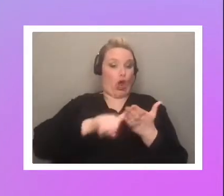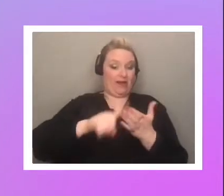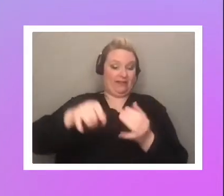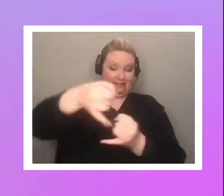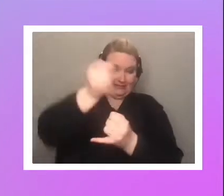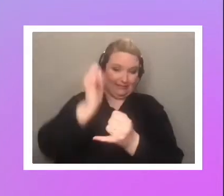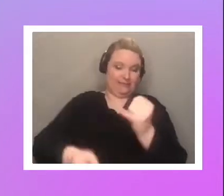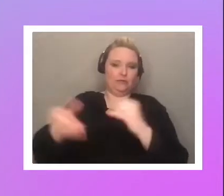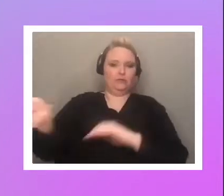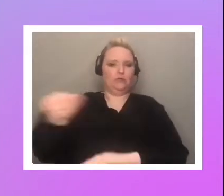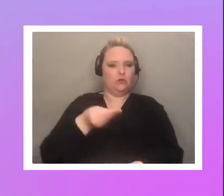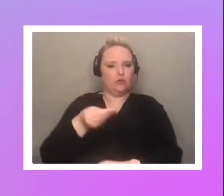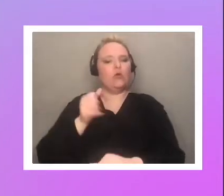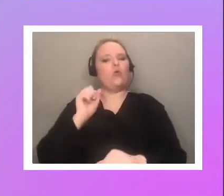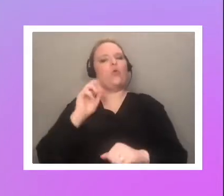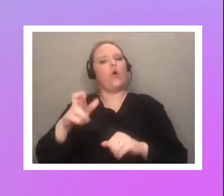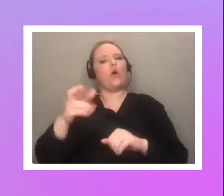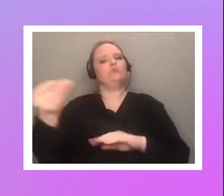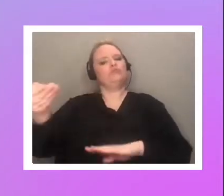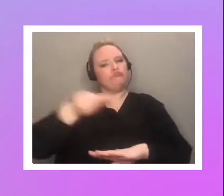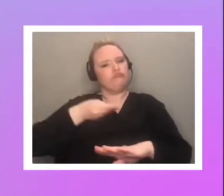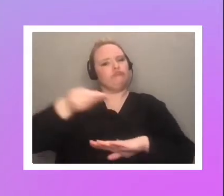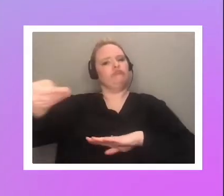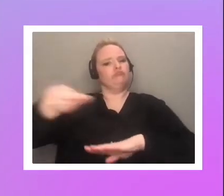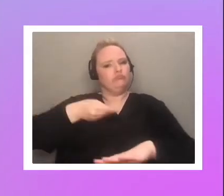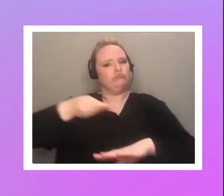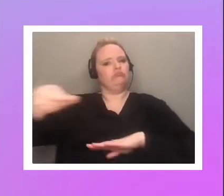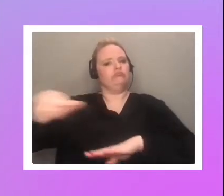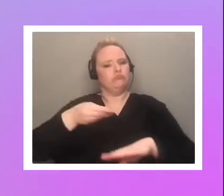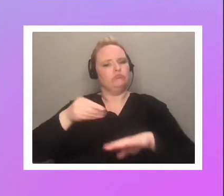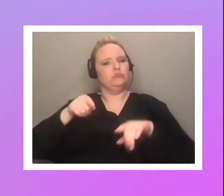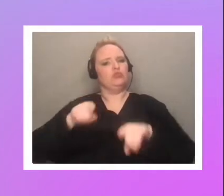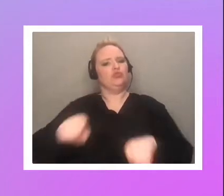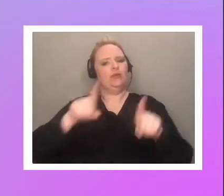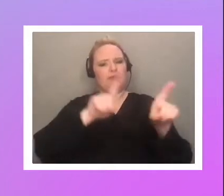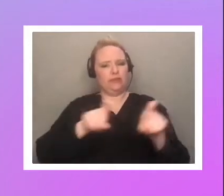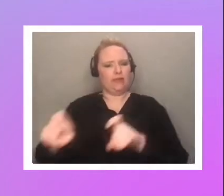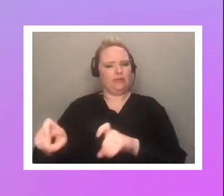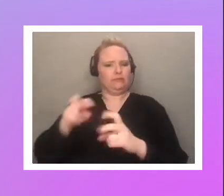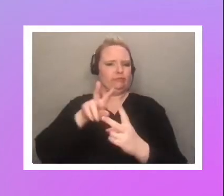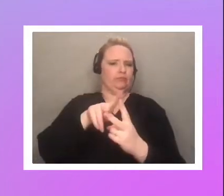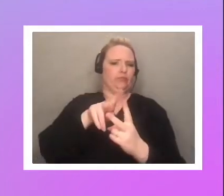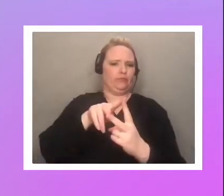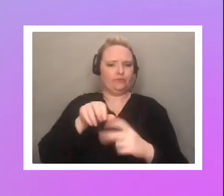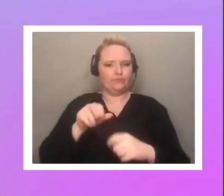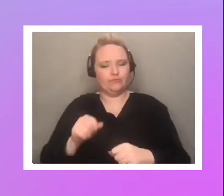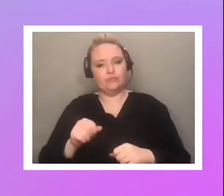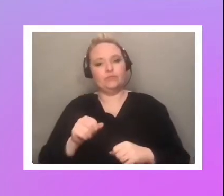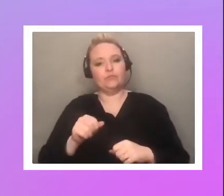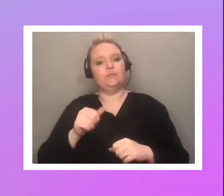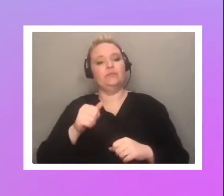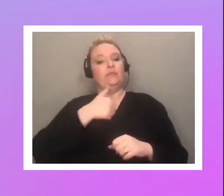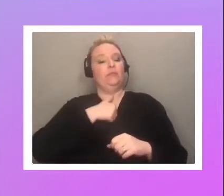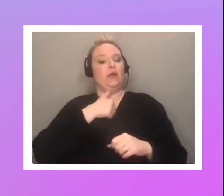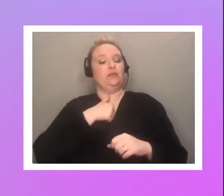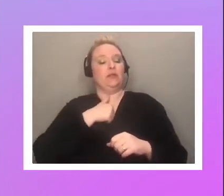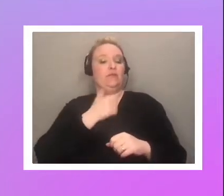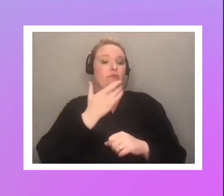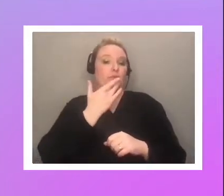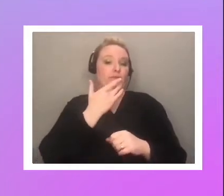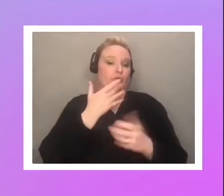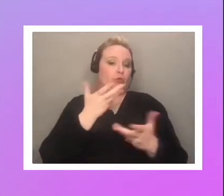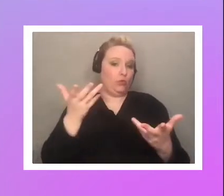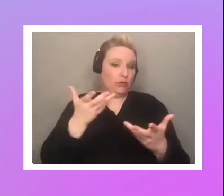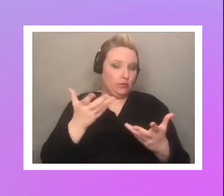or they'll come, on a regular cadence throughout testing. As a personal kind of preference,